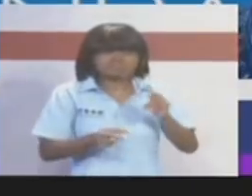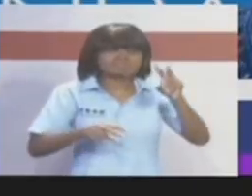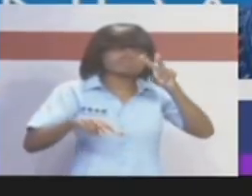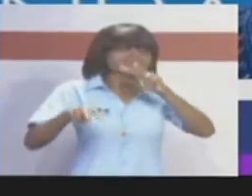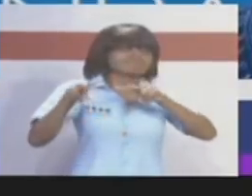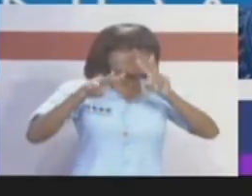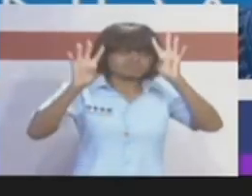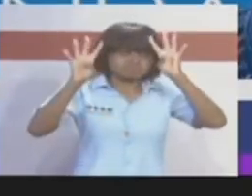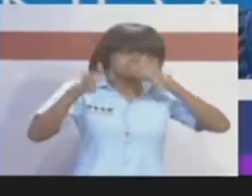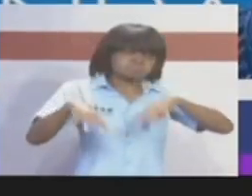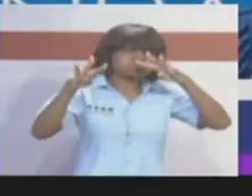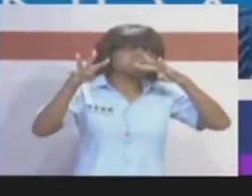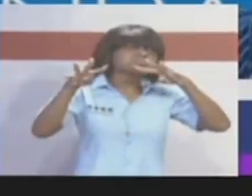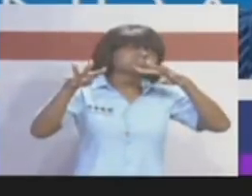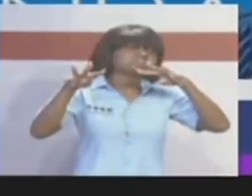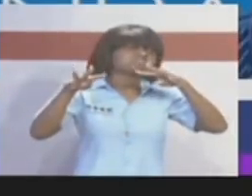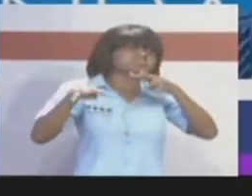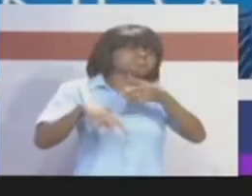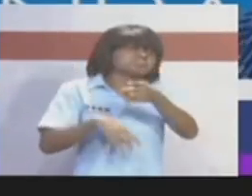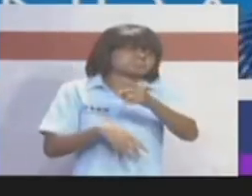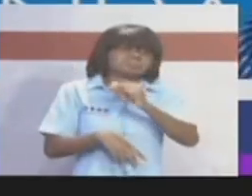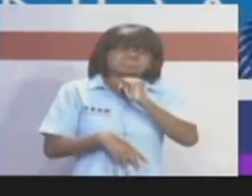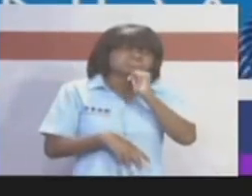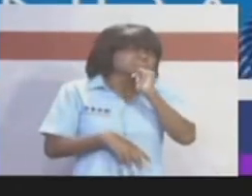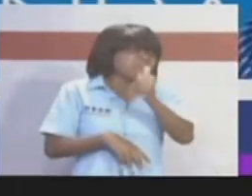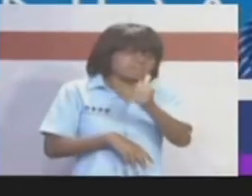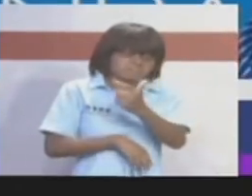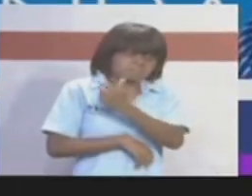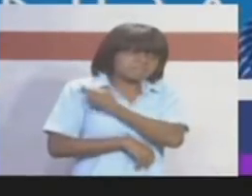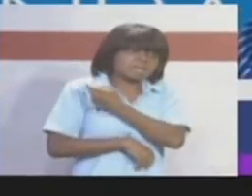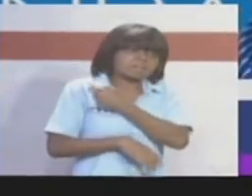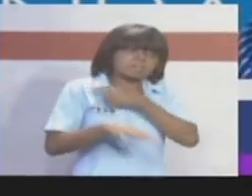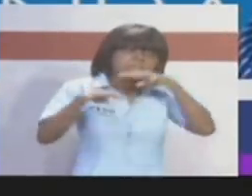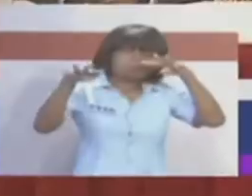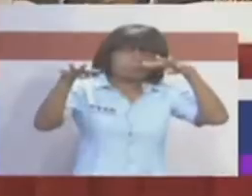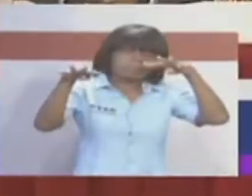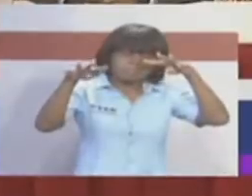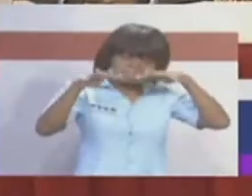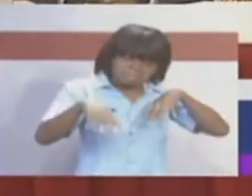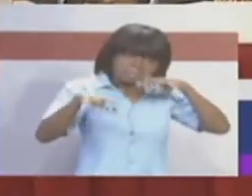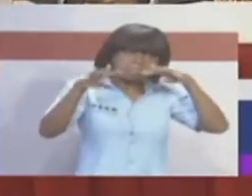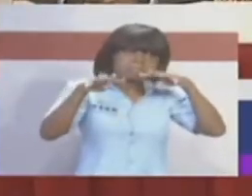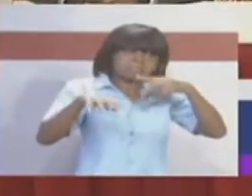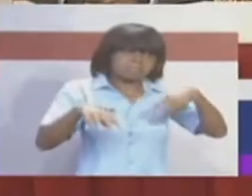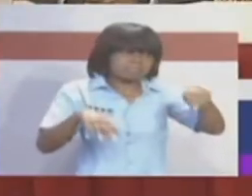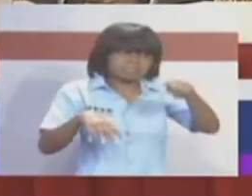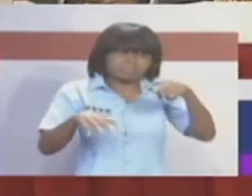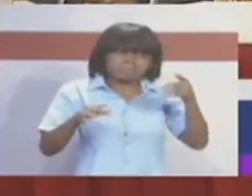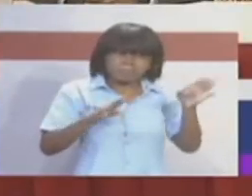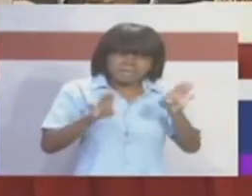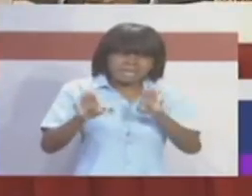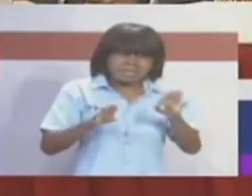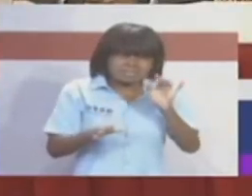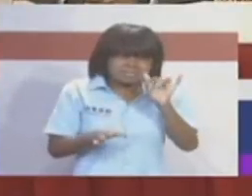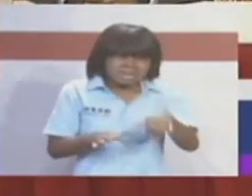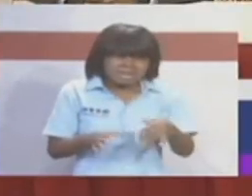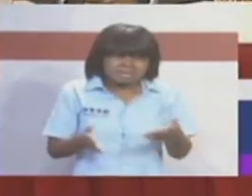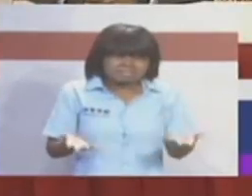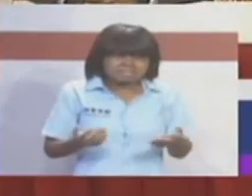differently from those who are not fully vaccinated? Thank you. Thank you for that